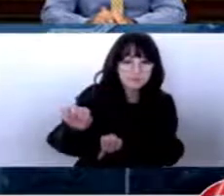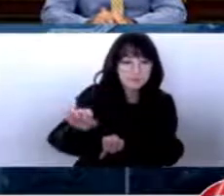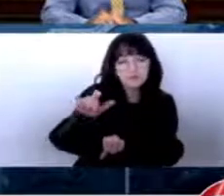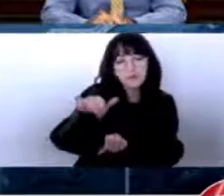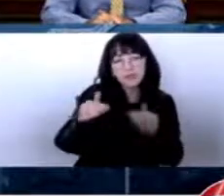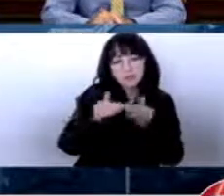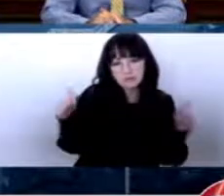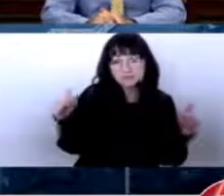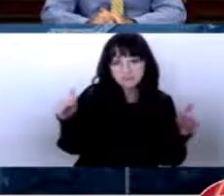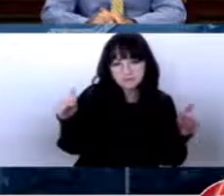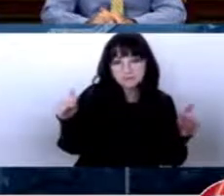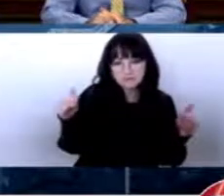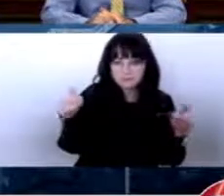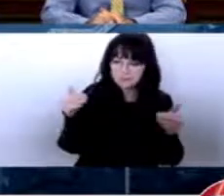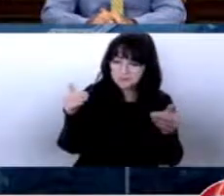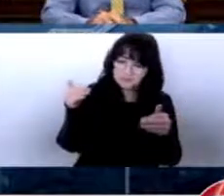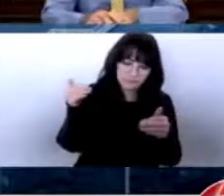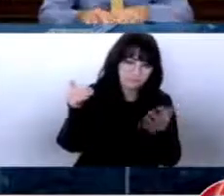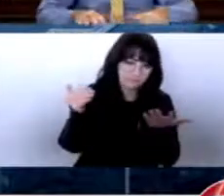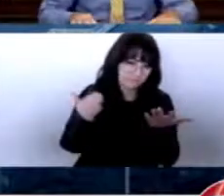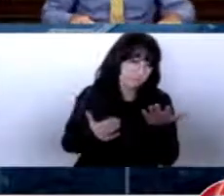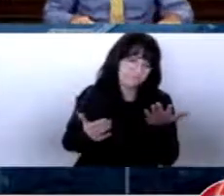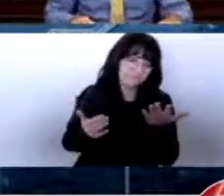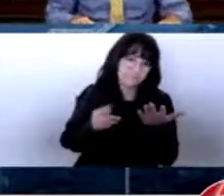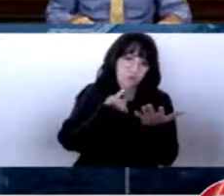CDC was originally recommending.